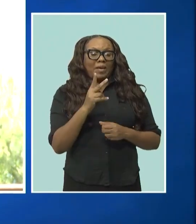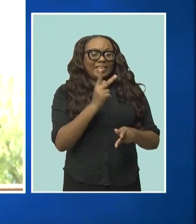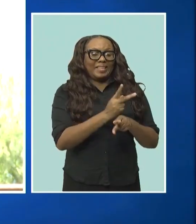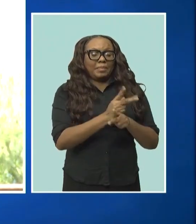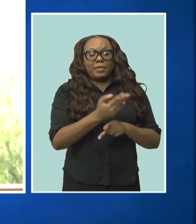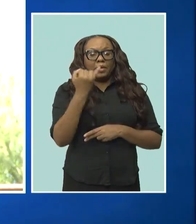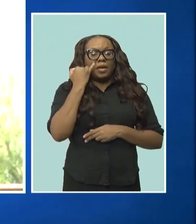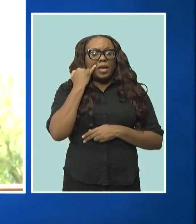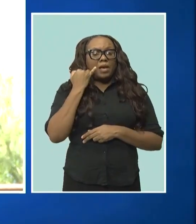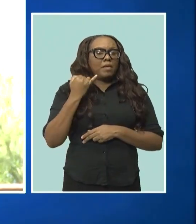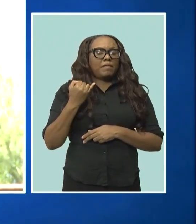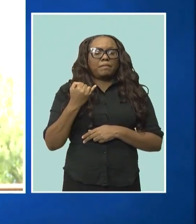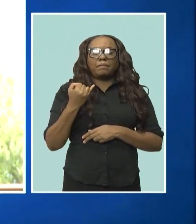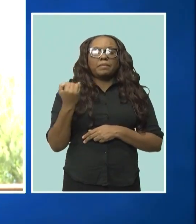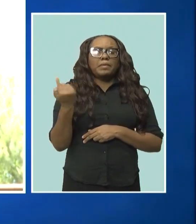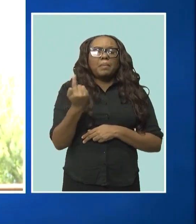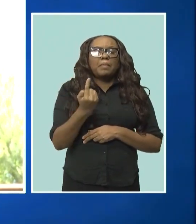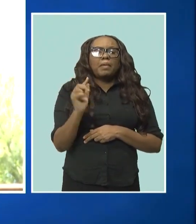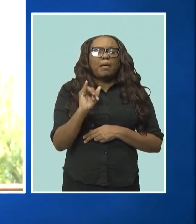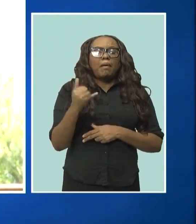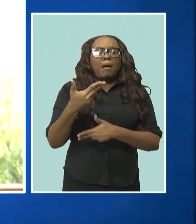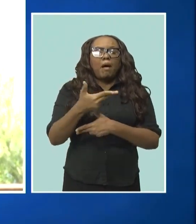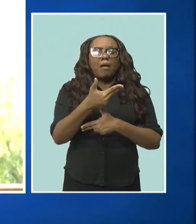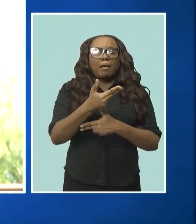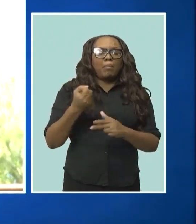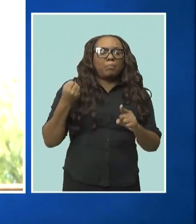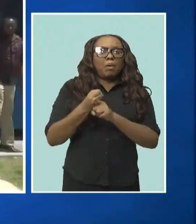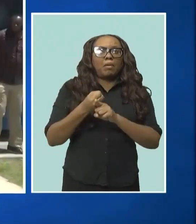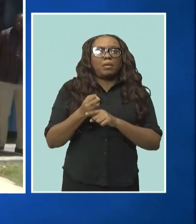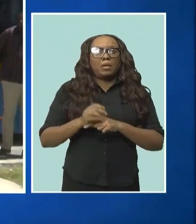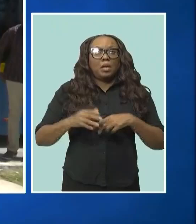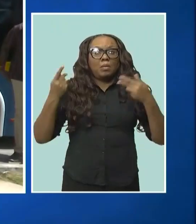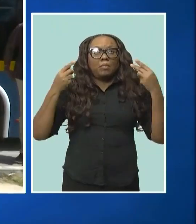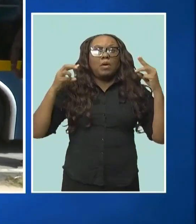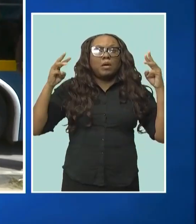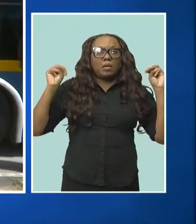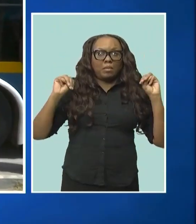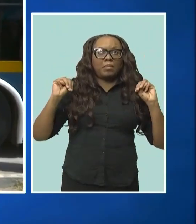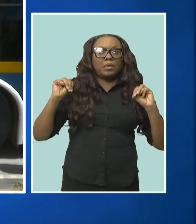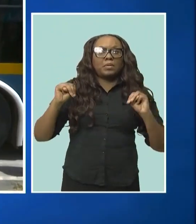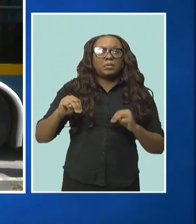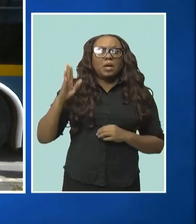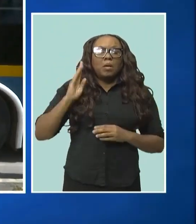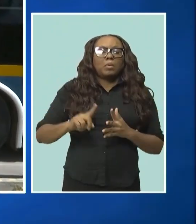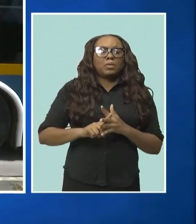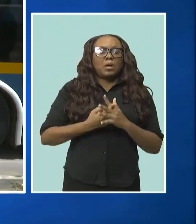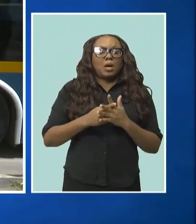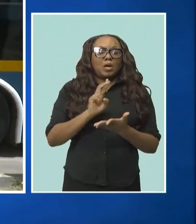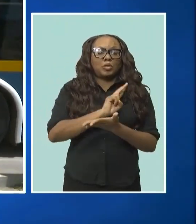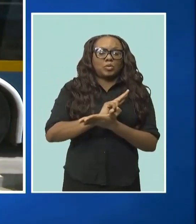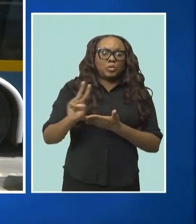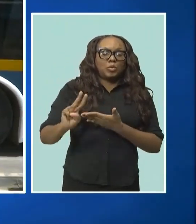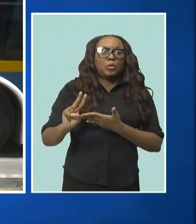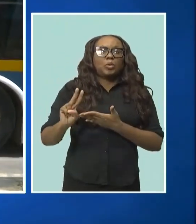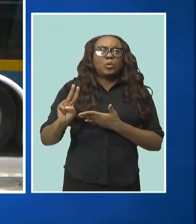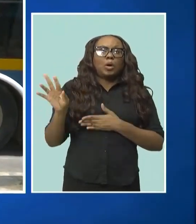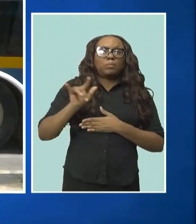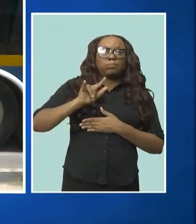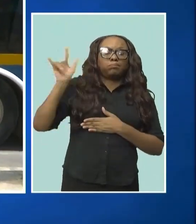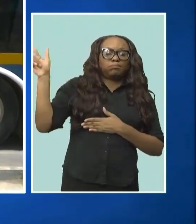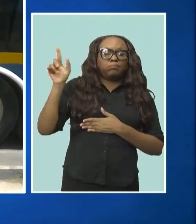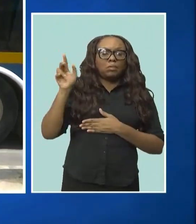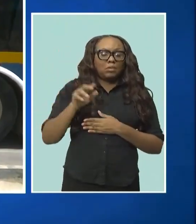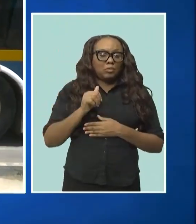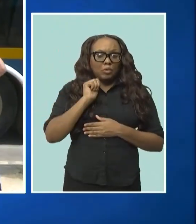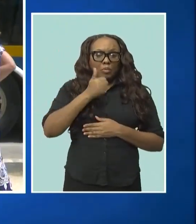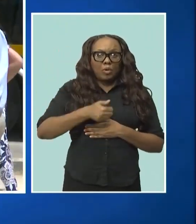the objective outlined by Prime Minister Motley as she embarks on a 2-week mission tomorrow. The Bridgetown initiative, as a response